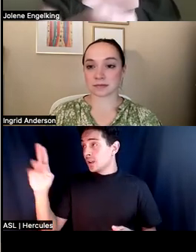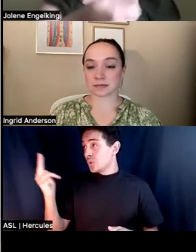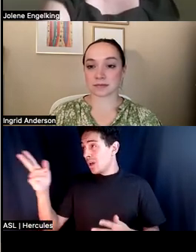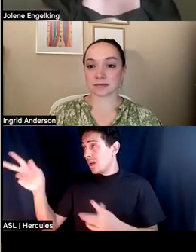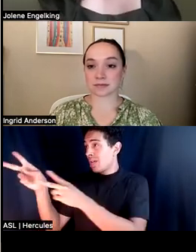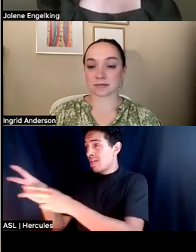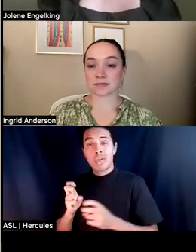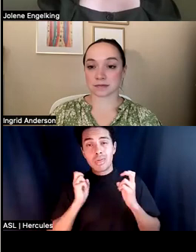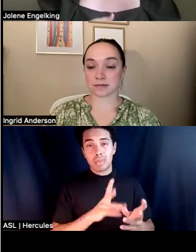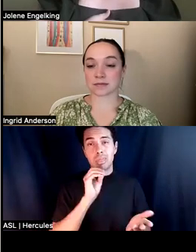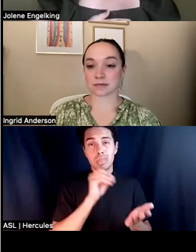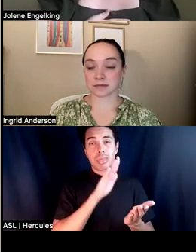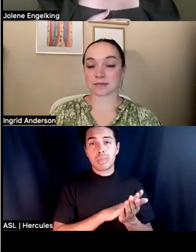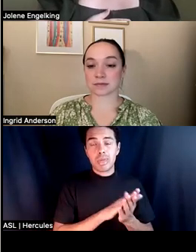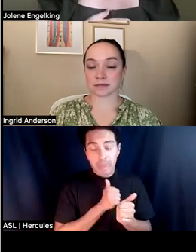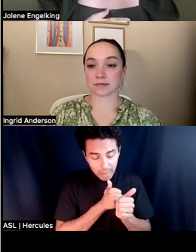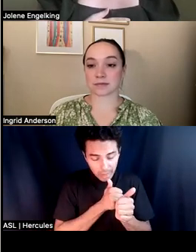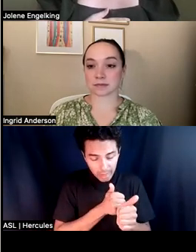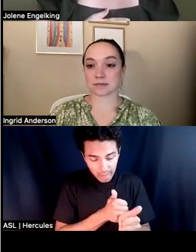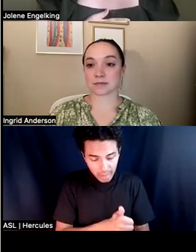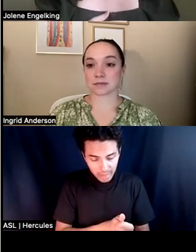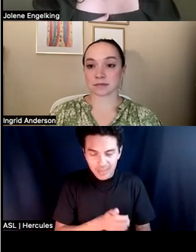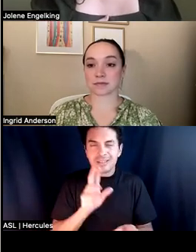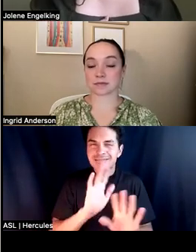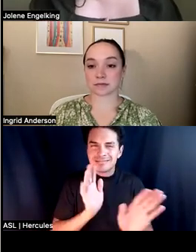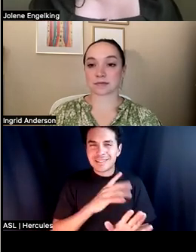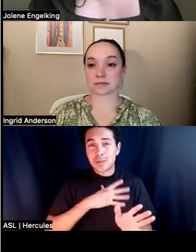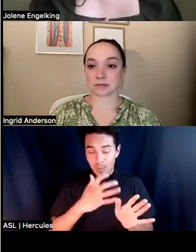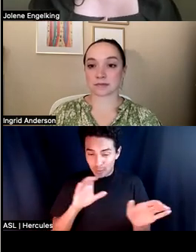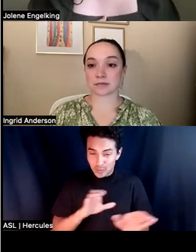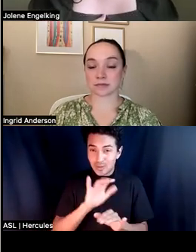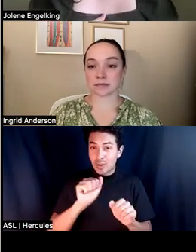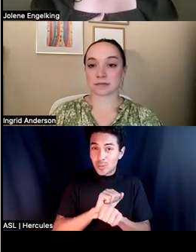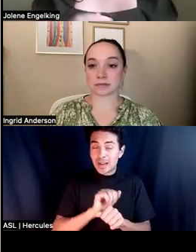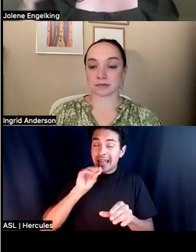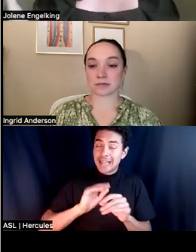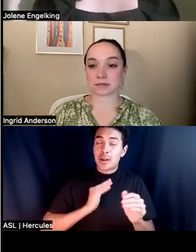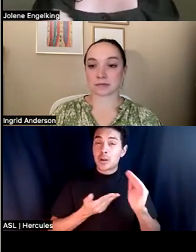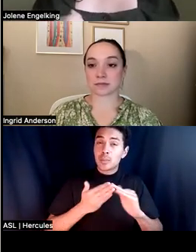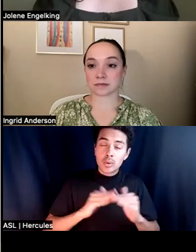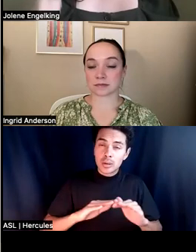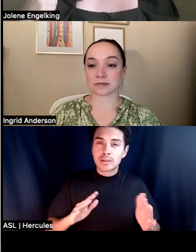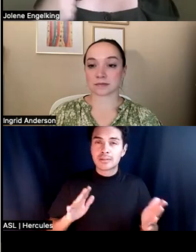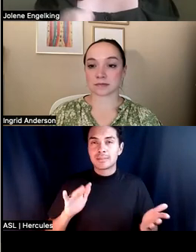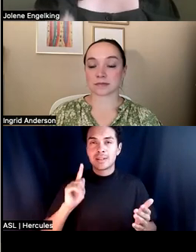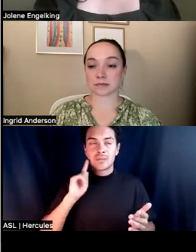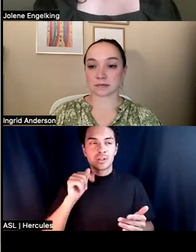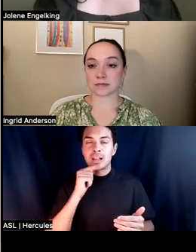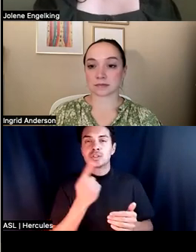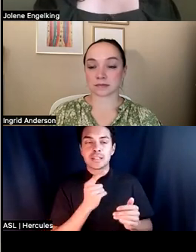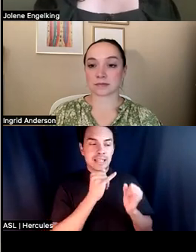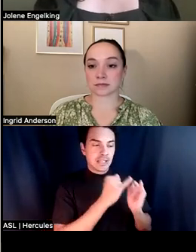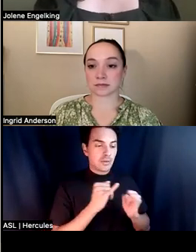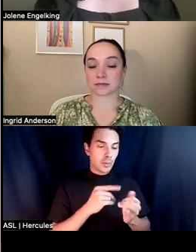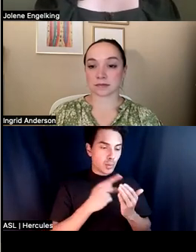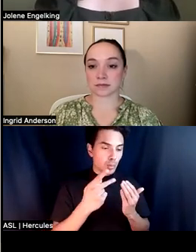thought about, does this live out the way that we want to live out our work within our communities? And that's both for multidisciplinary teams as well as individual